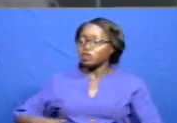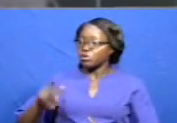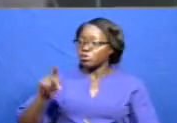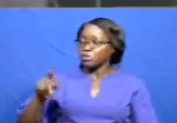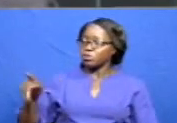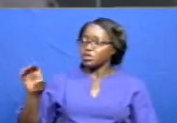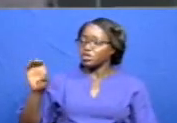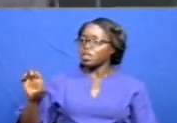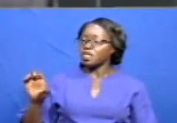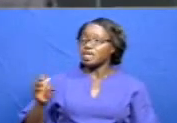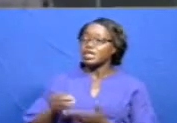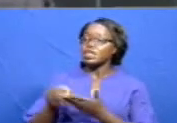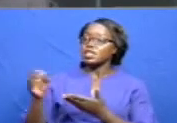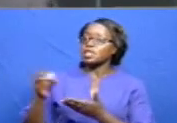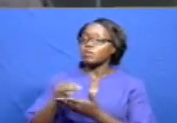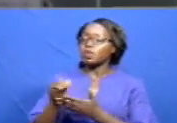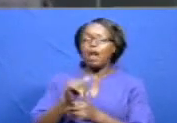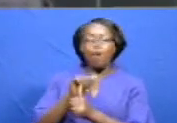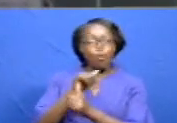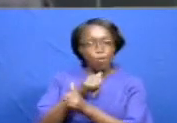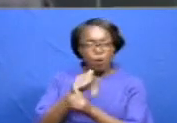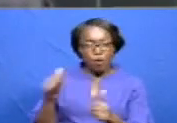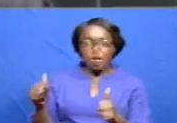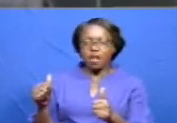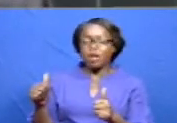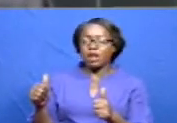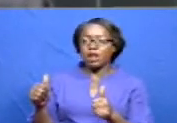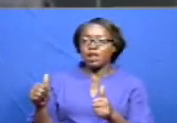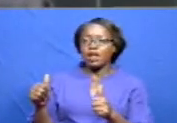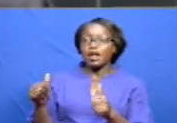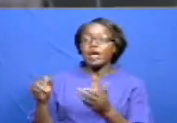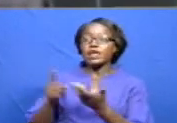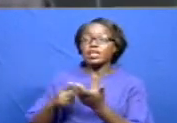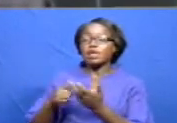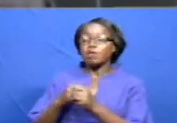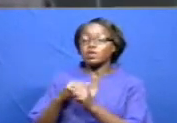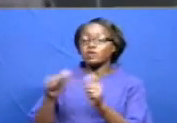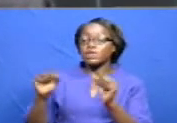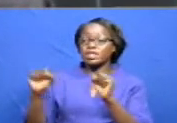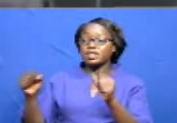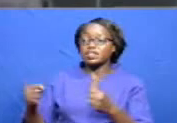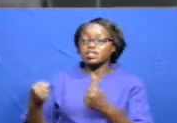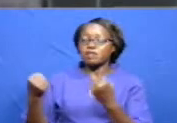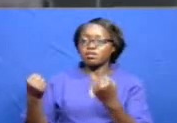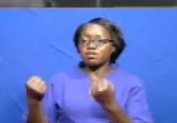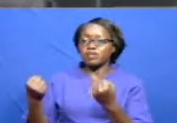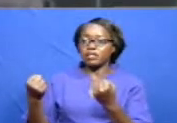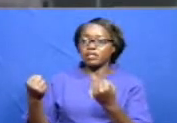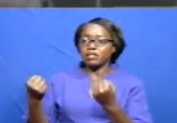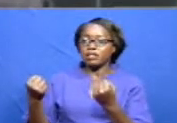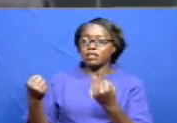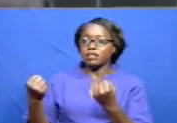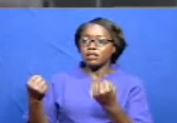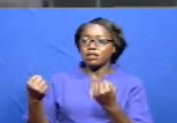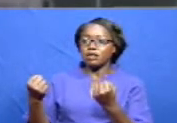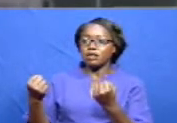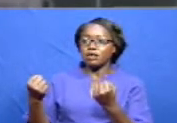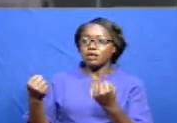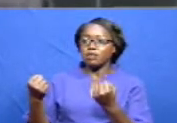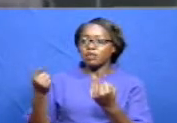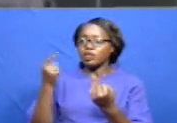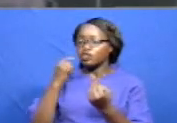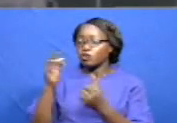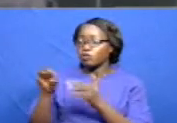protective equipment is supplied in adequate quantities and safely so. for our shop